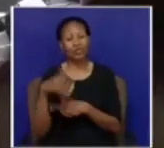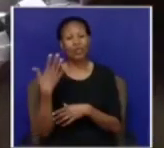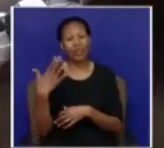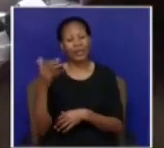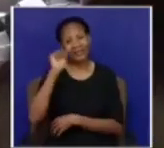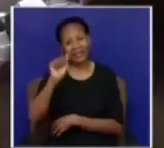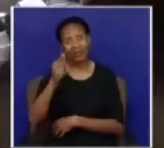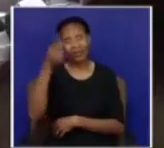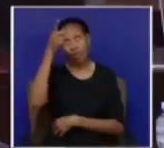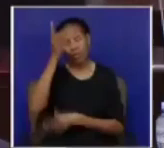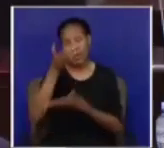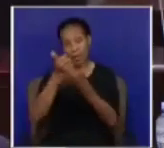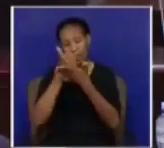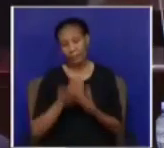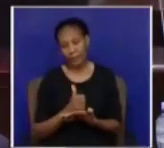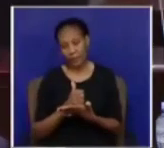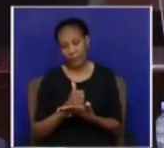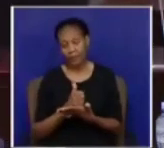say, so help me God.